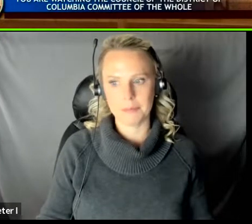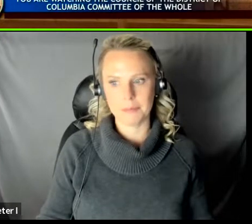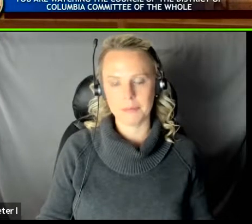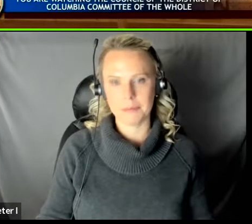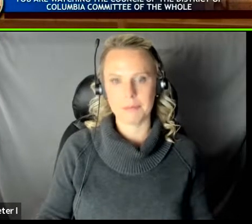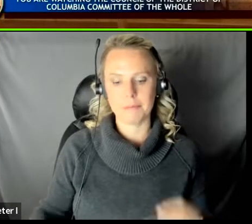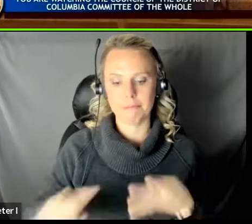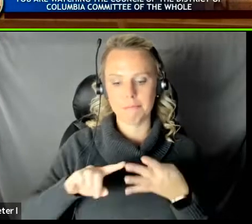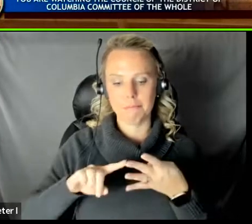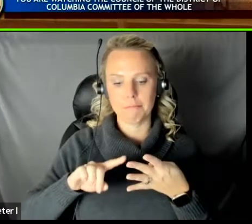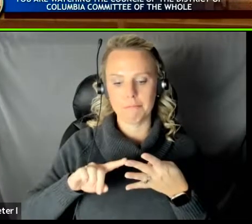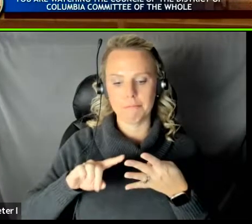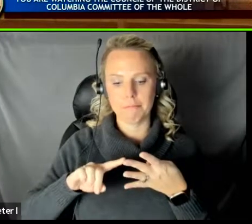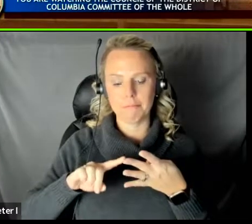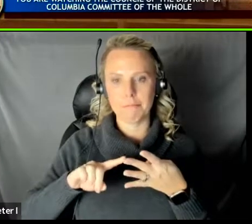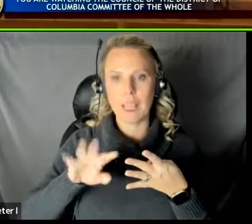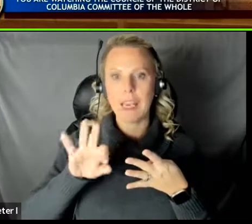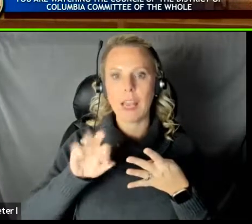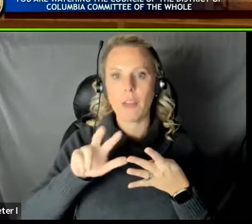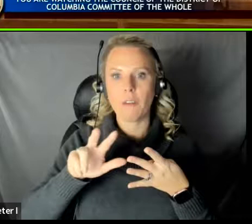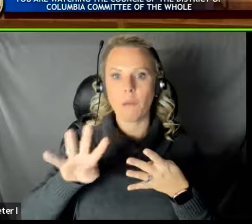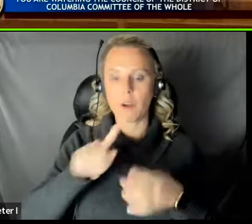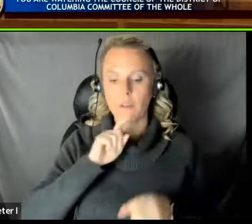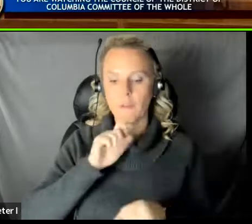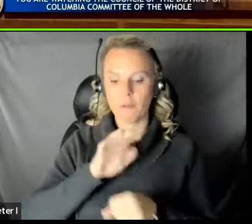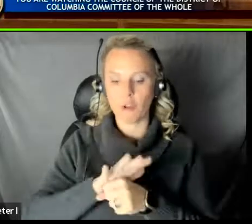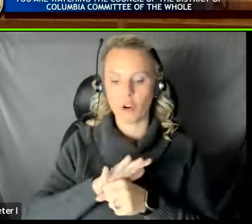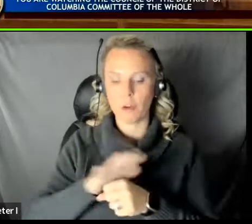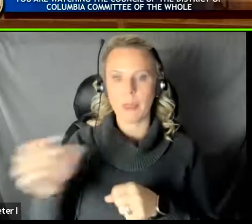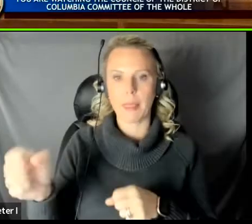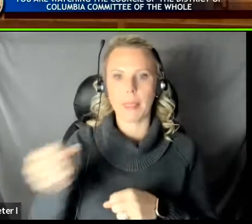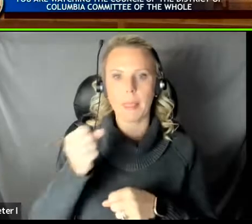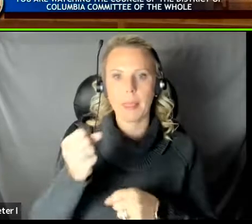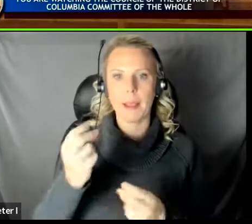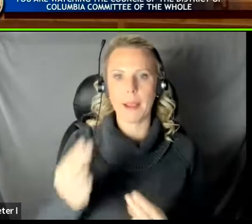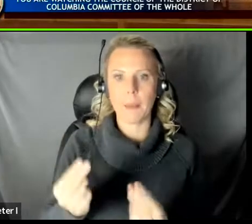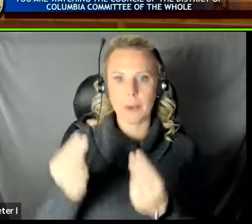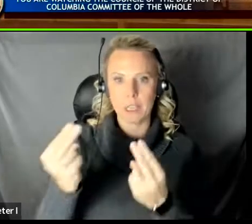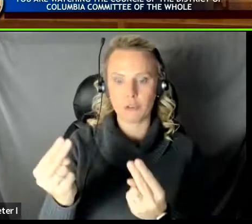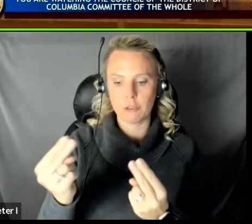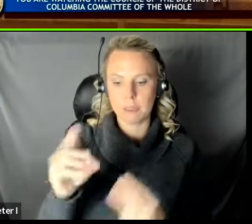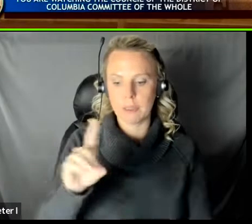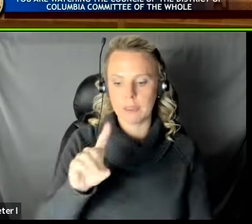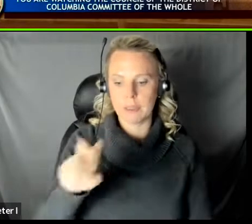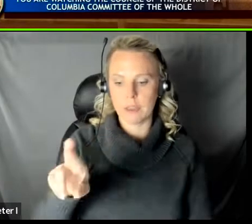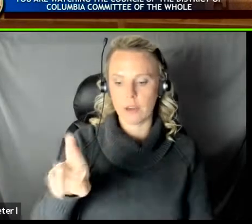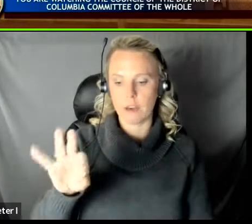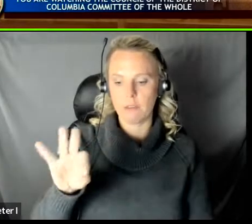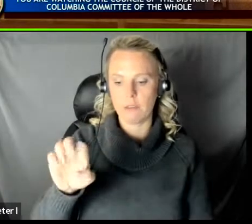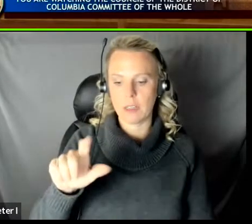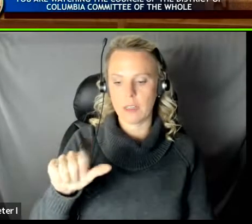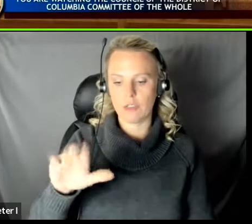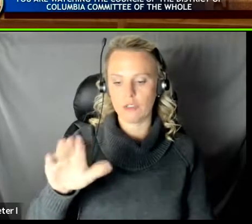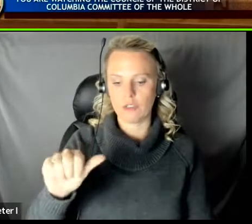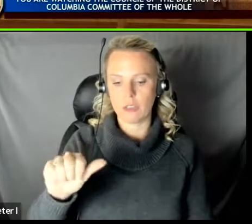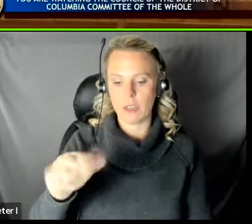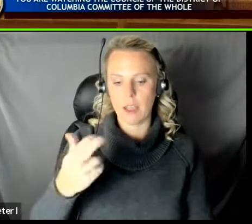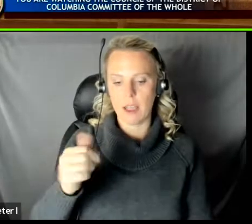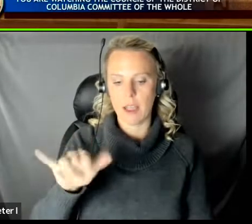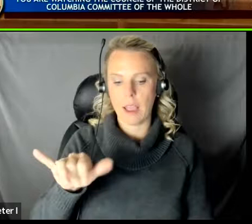PR 24-934 would confirm the mayor's nomination of Dr. Felicia Hayward for